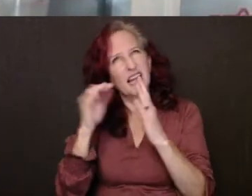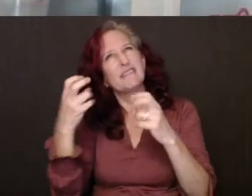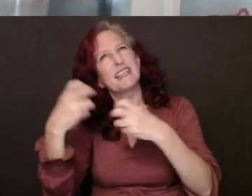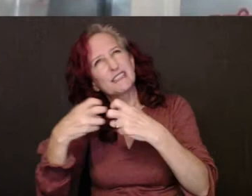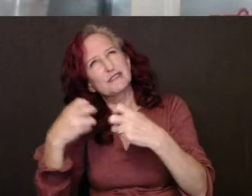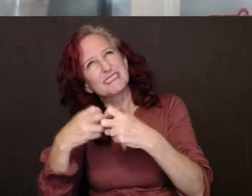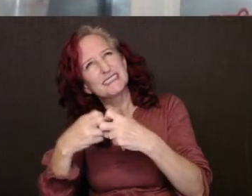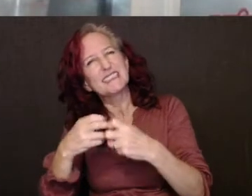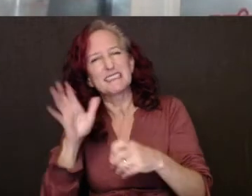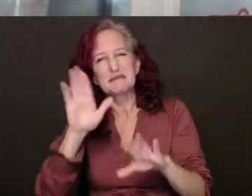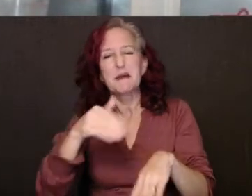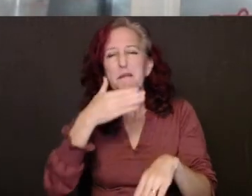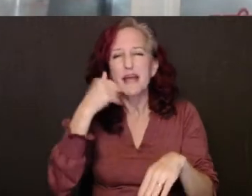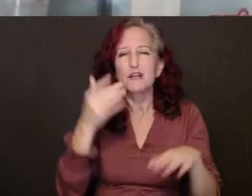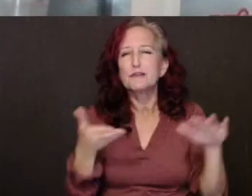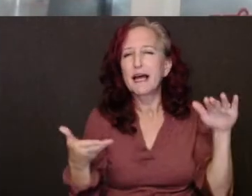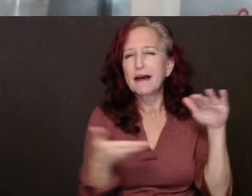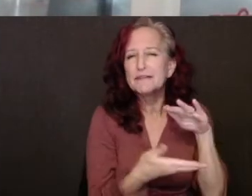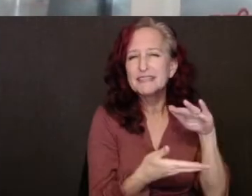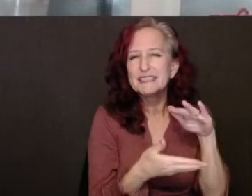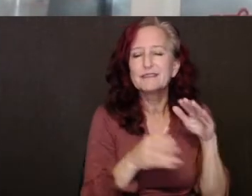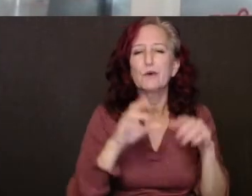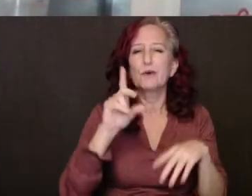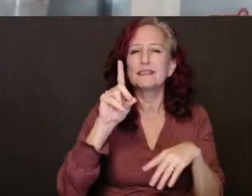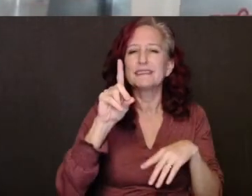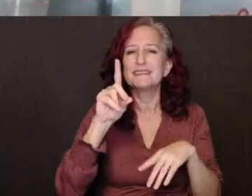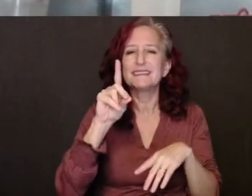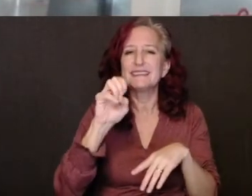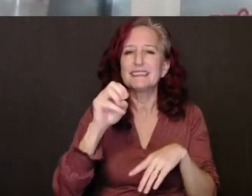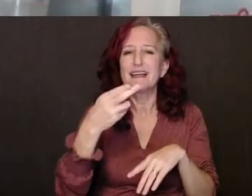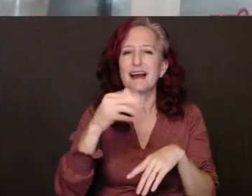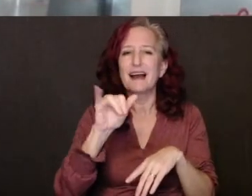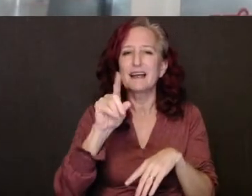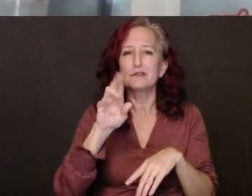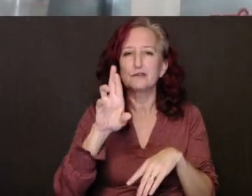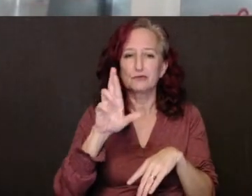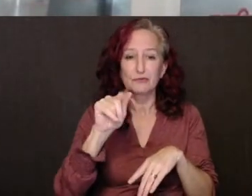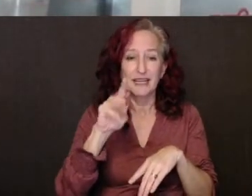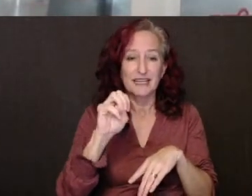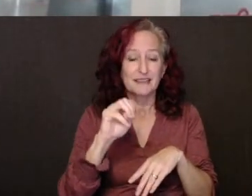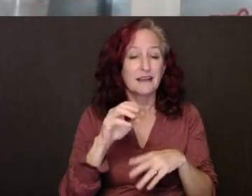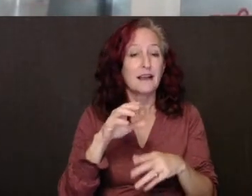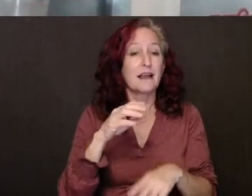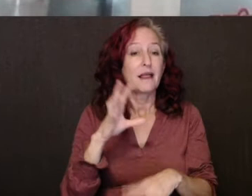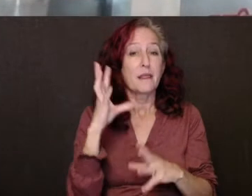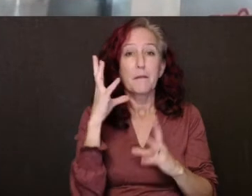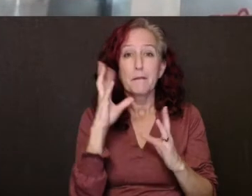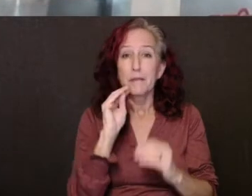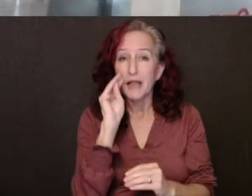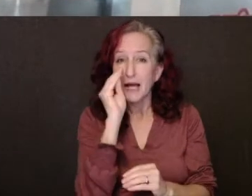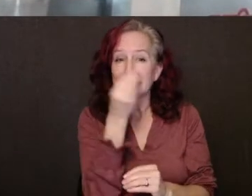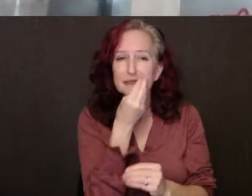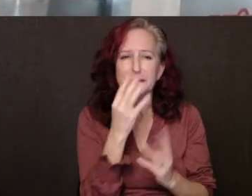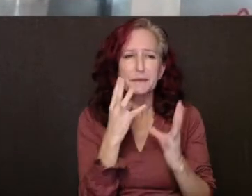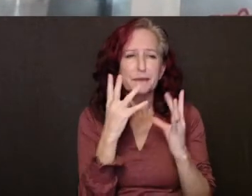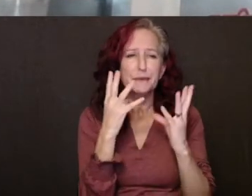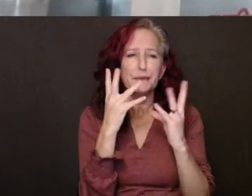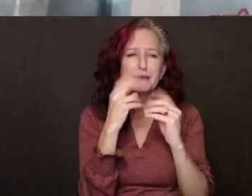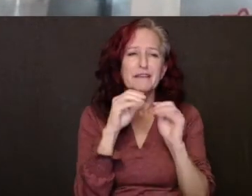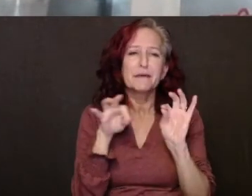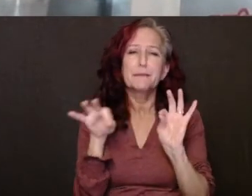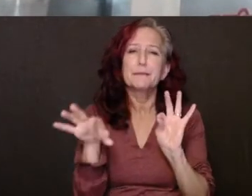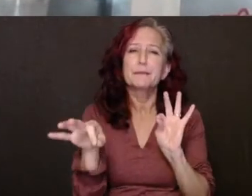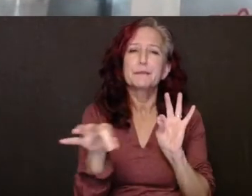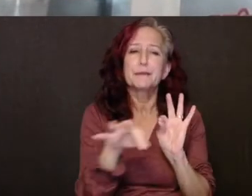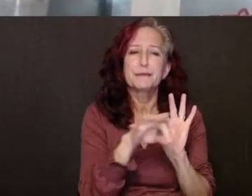just lay them out, place them out with the fan, and have the fan hit it like pretty much all day, but that'd be a lot of electricity. I would advise to